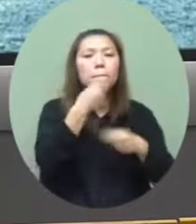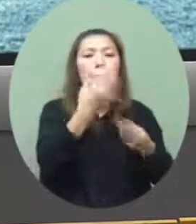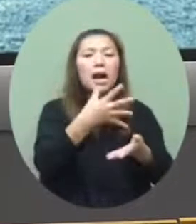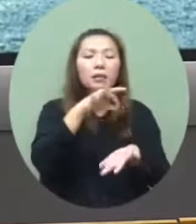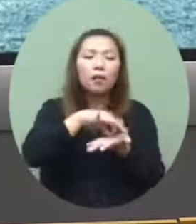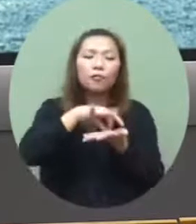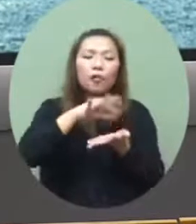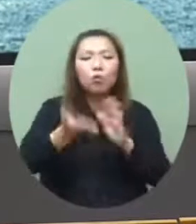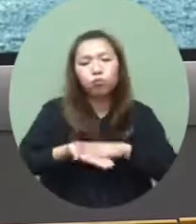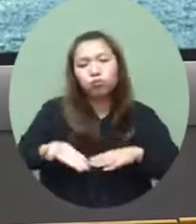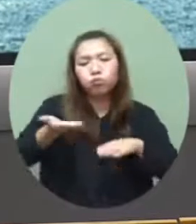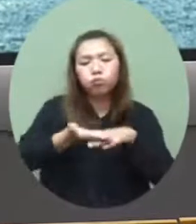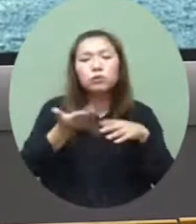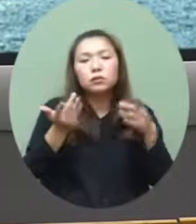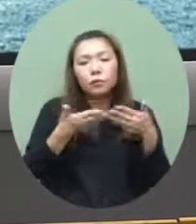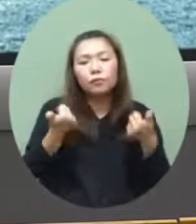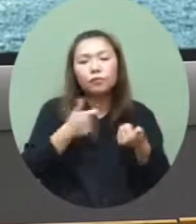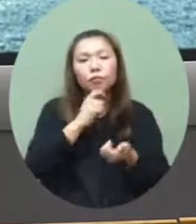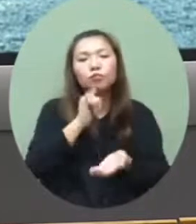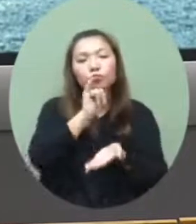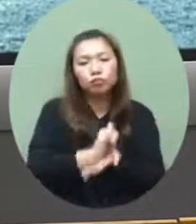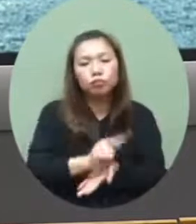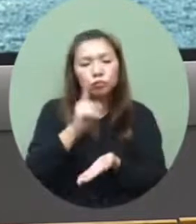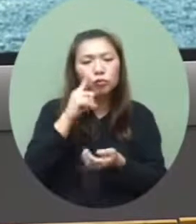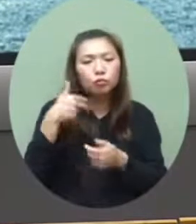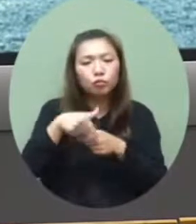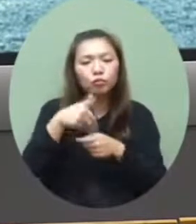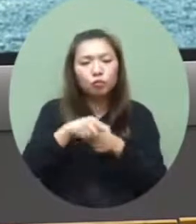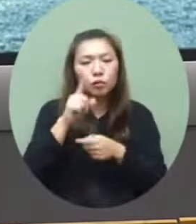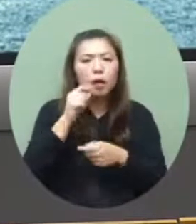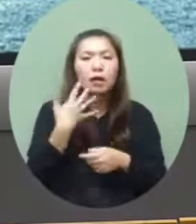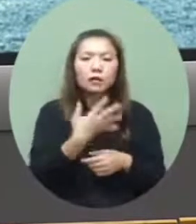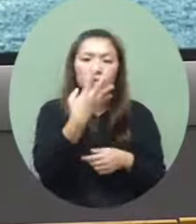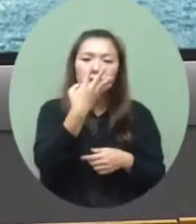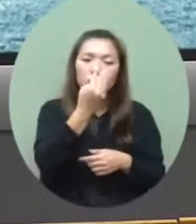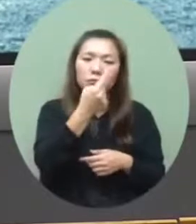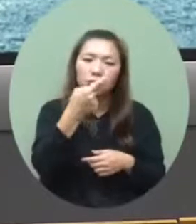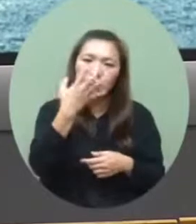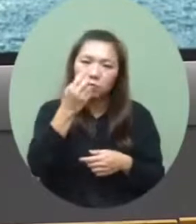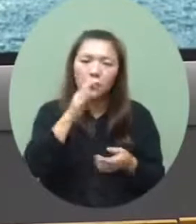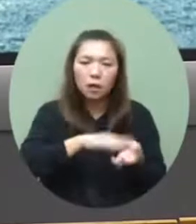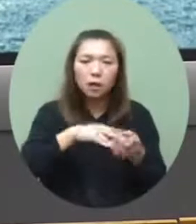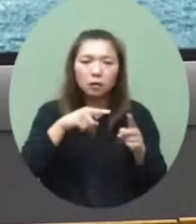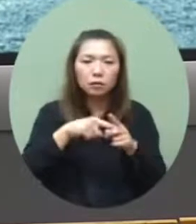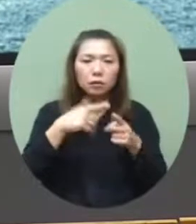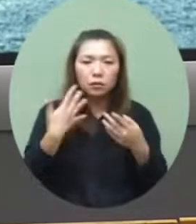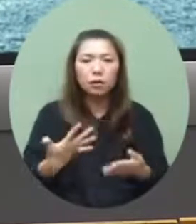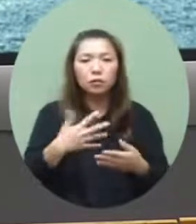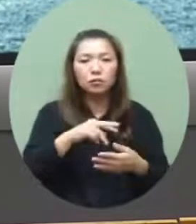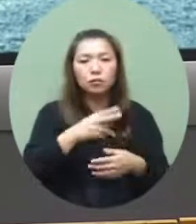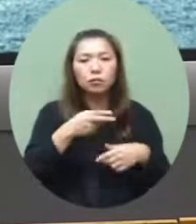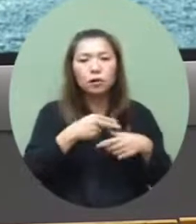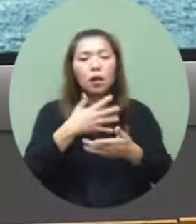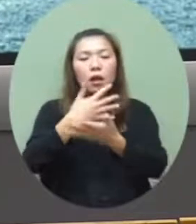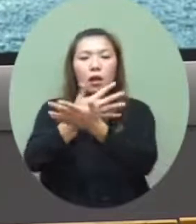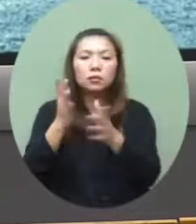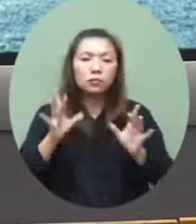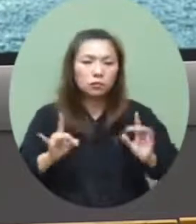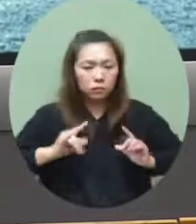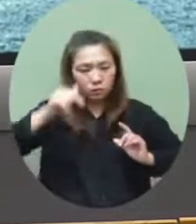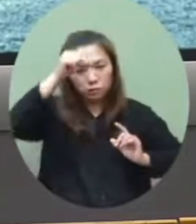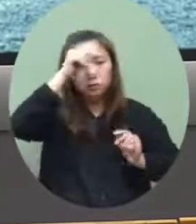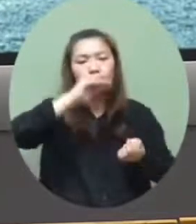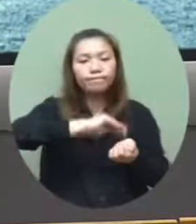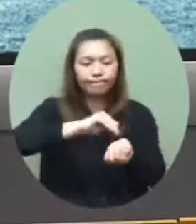treatment, they become stable, and we transfer them to a place where they have rehabilitation and convalescence, and they